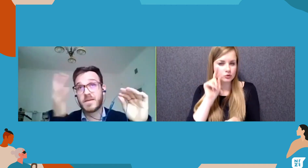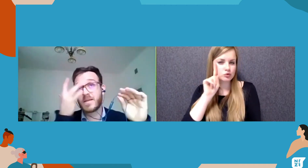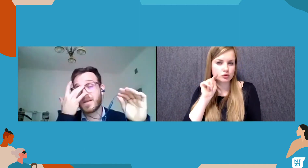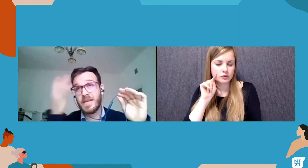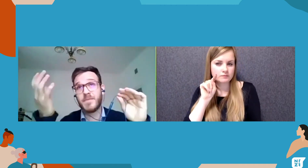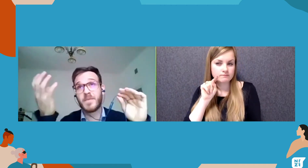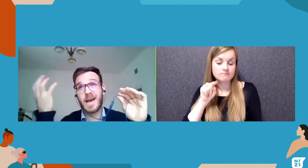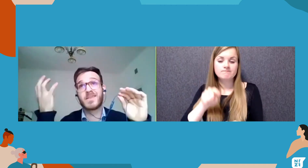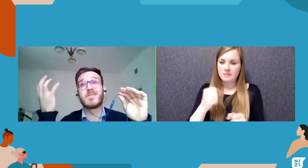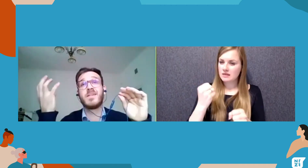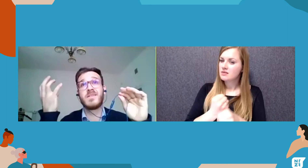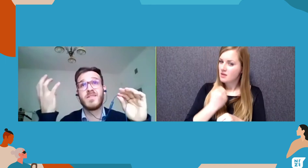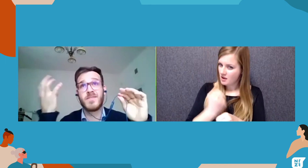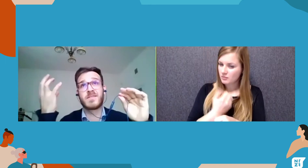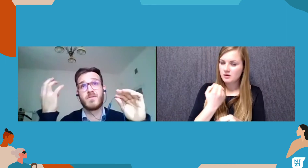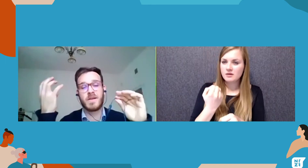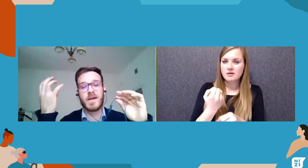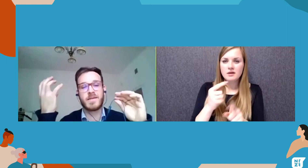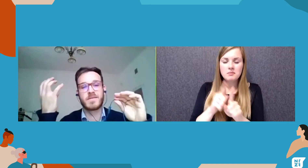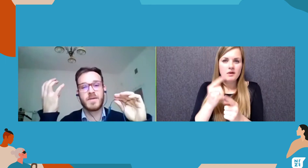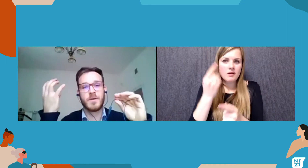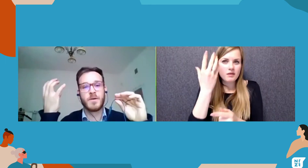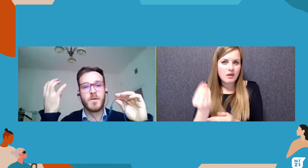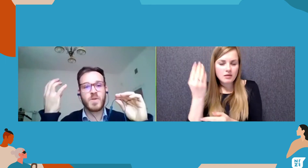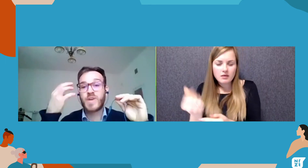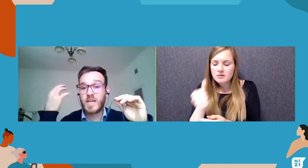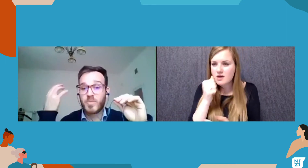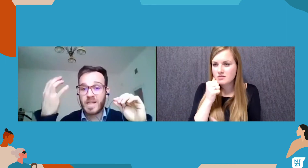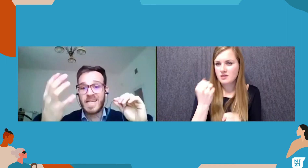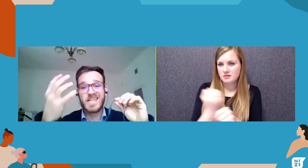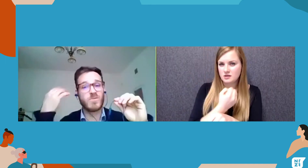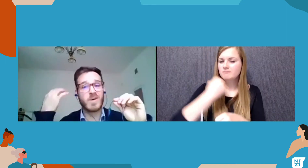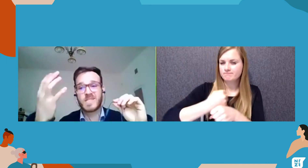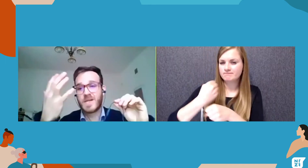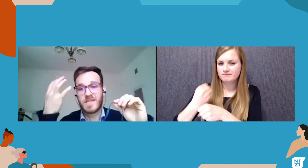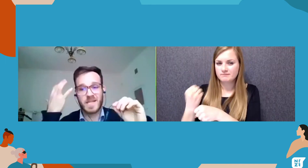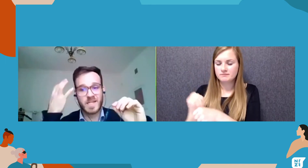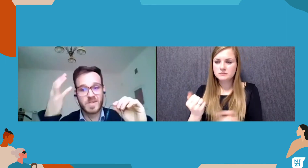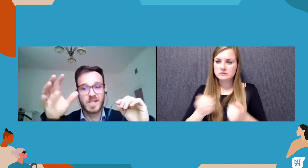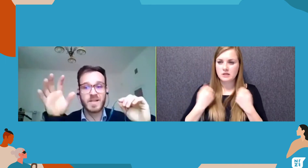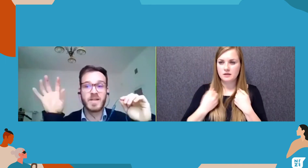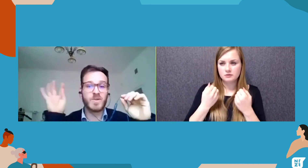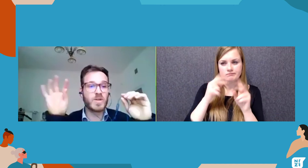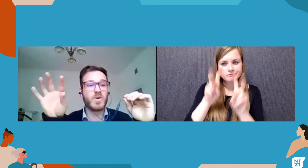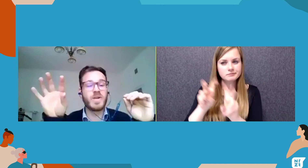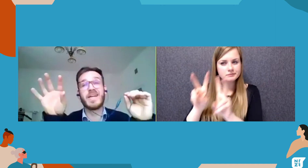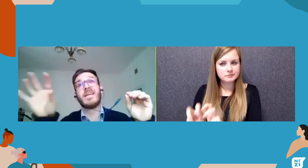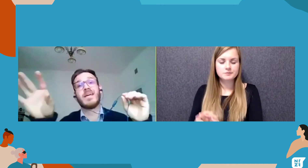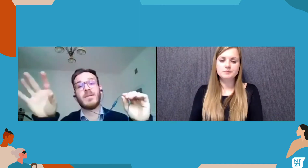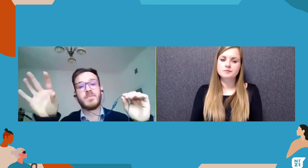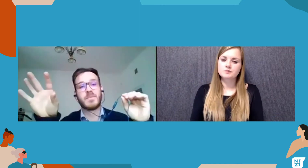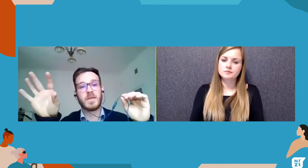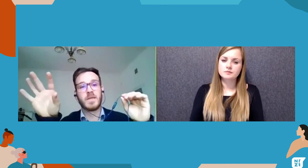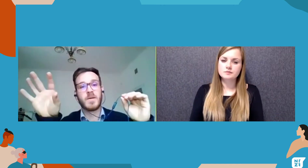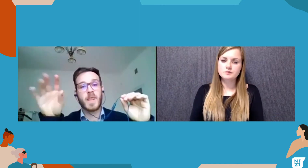since the facts of the case, through training police, awareness raising, addressing the recording